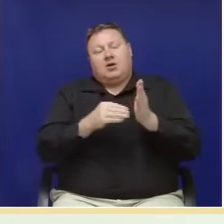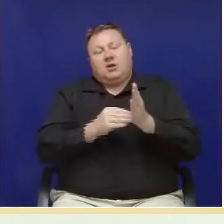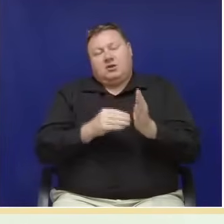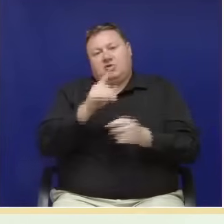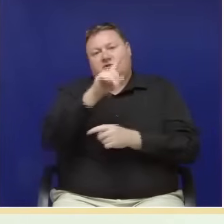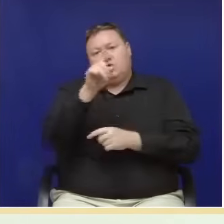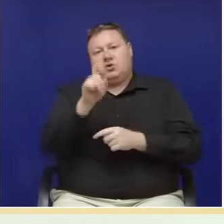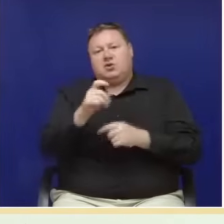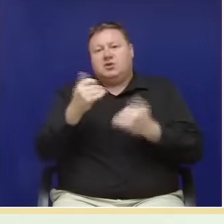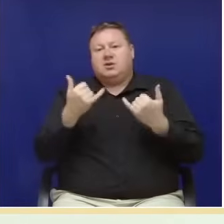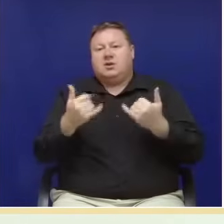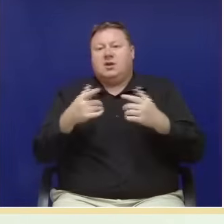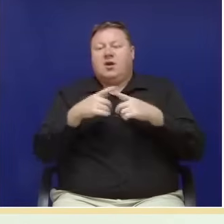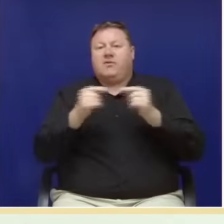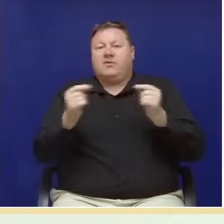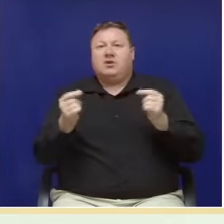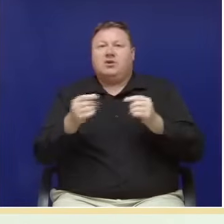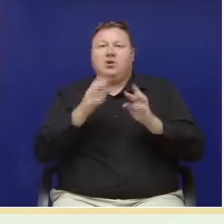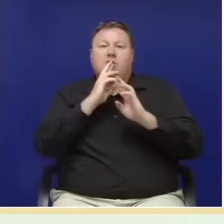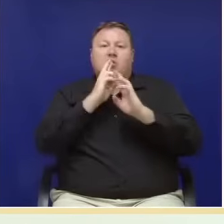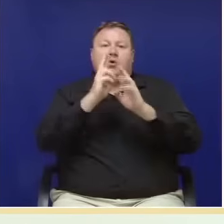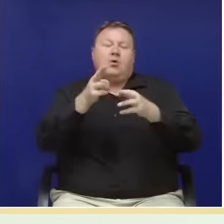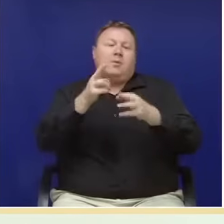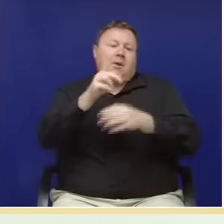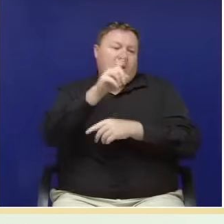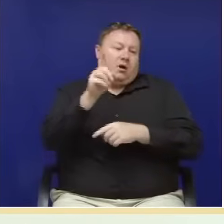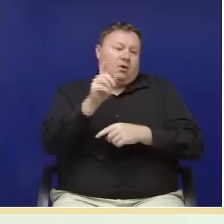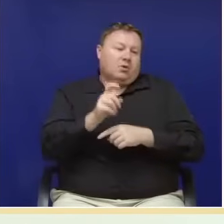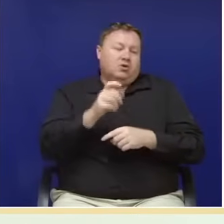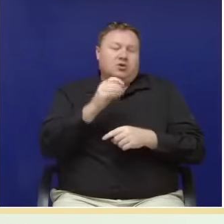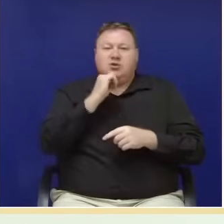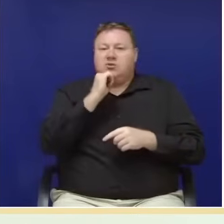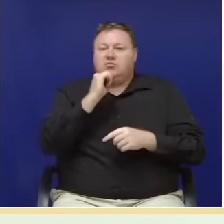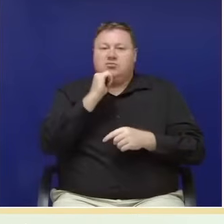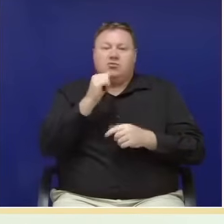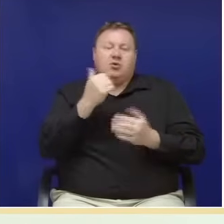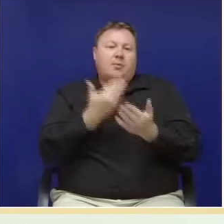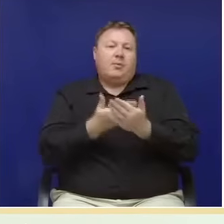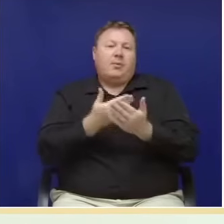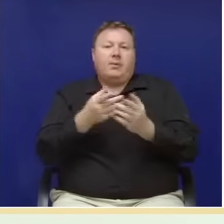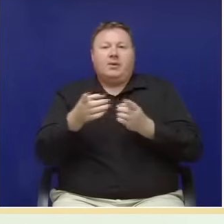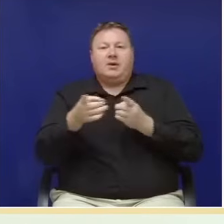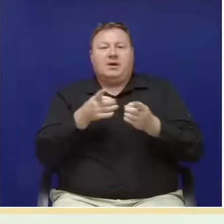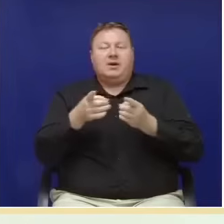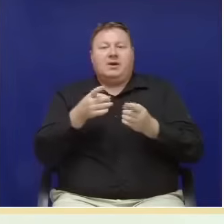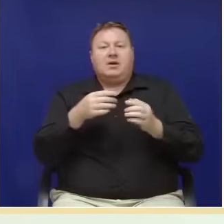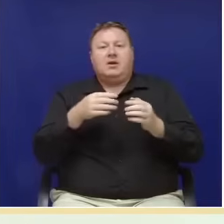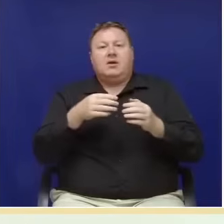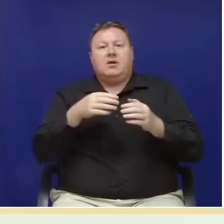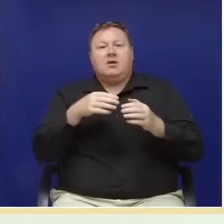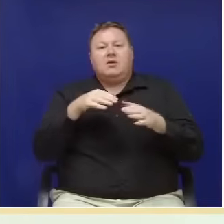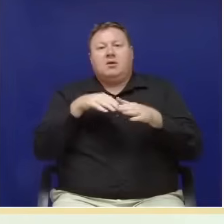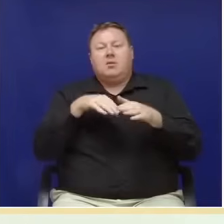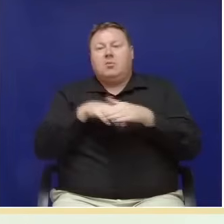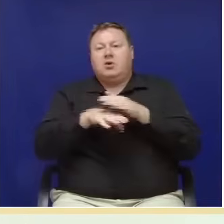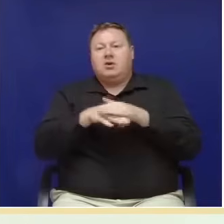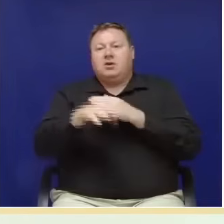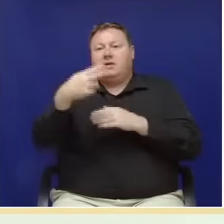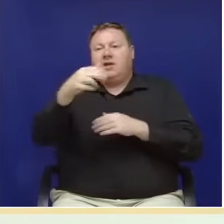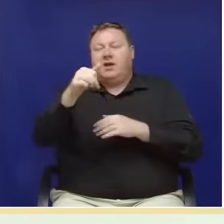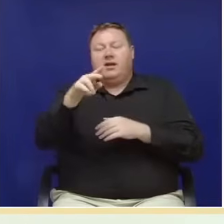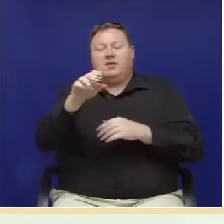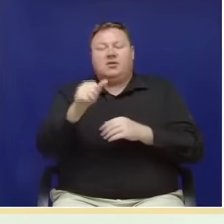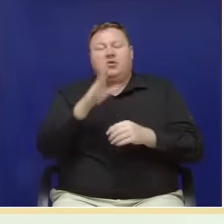expired. Replies to questions we've not been able to deal with will be printed in the Hansard. I request members